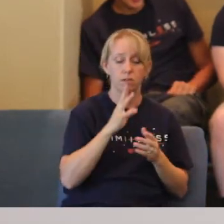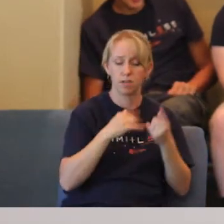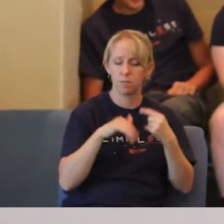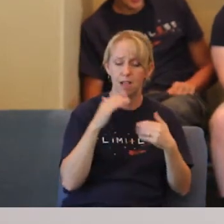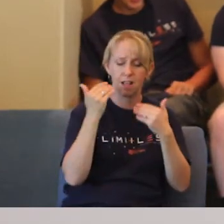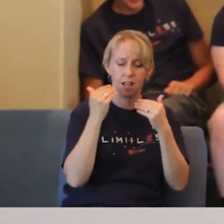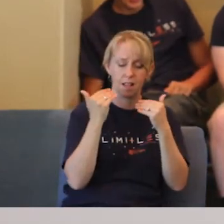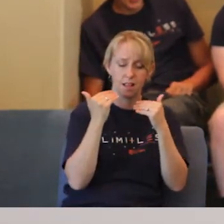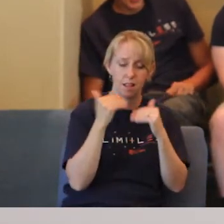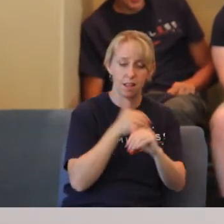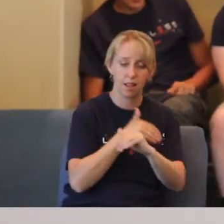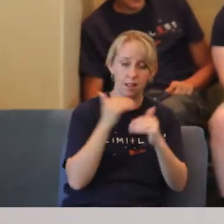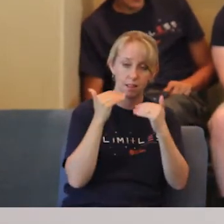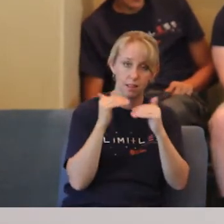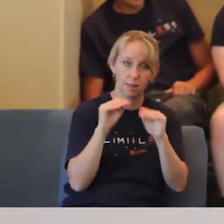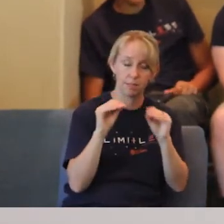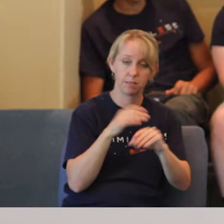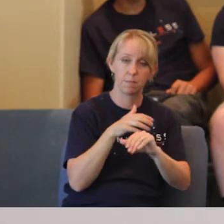limitless love,